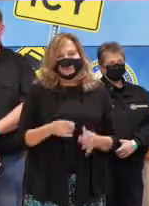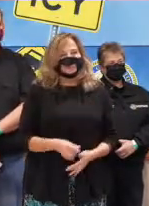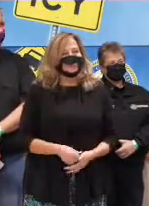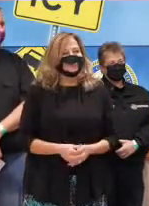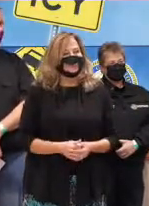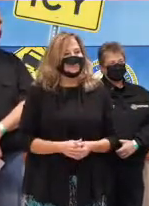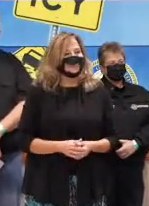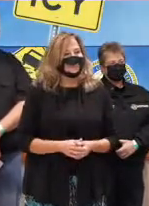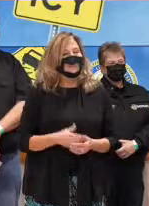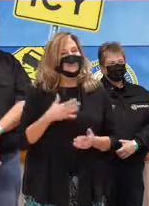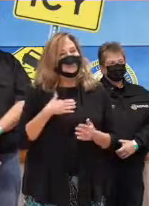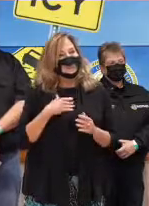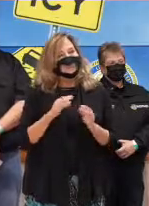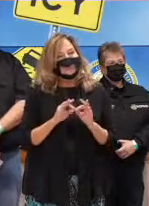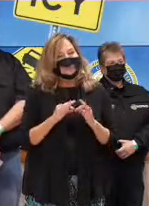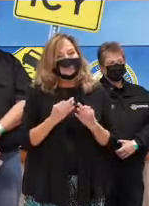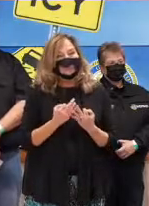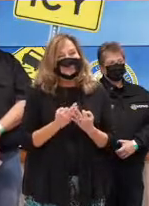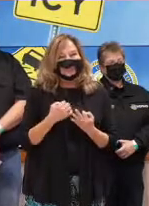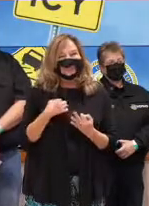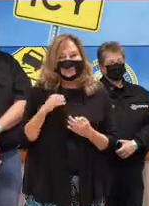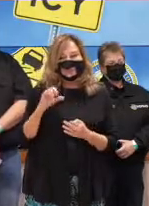we relied heavily on space heaters,